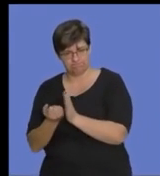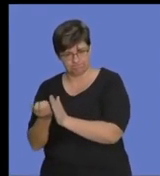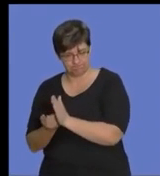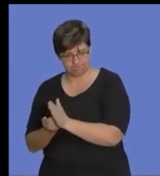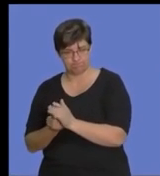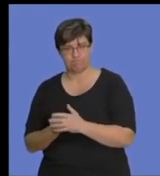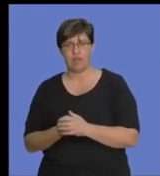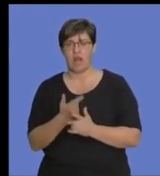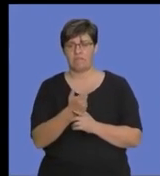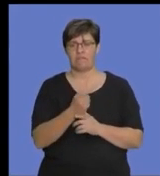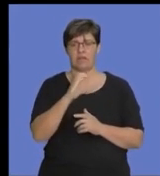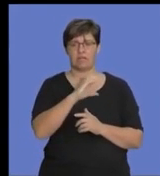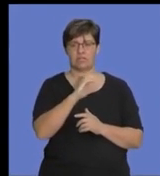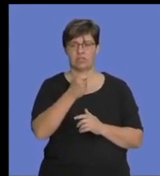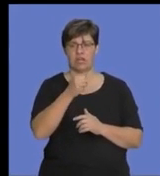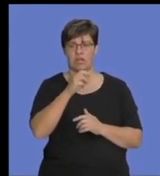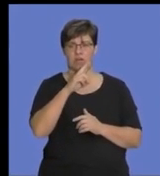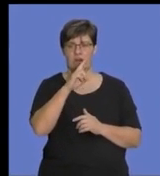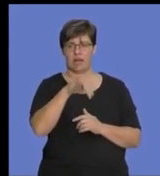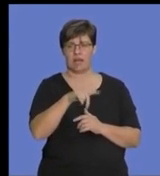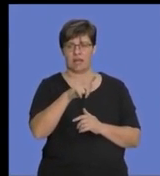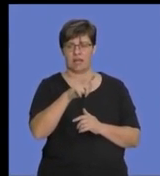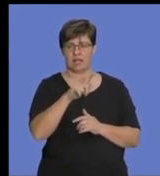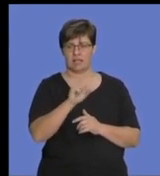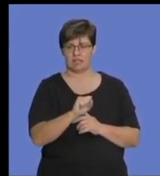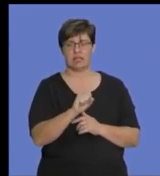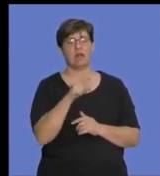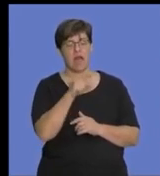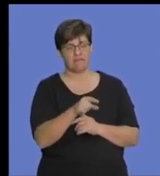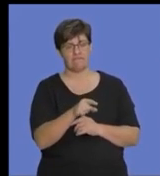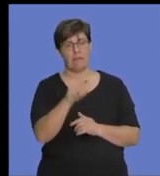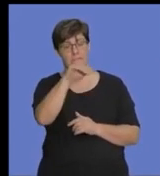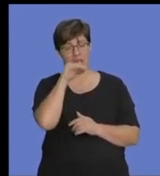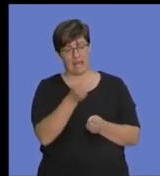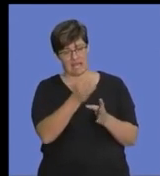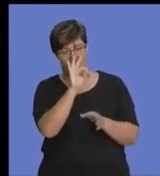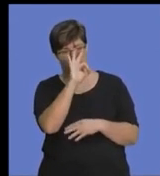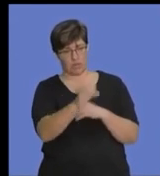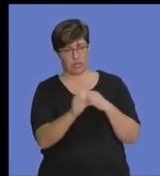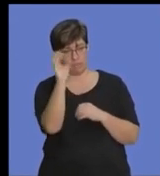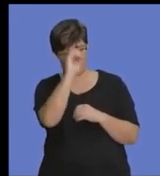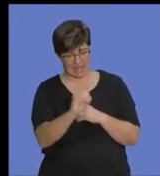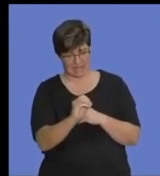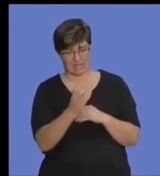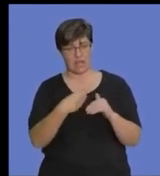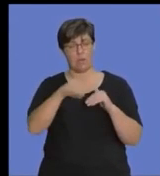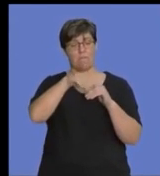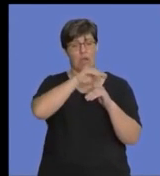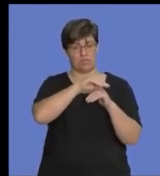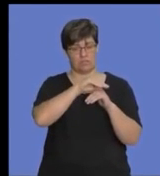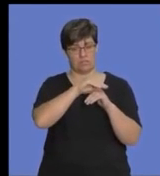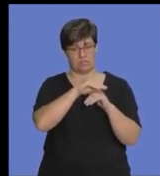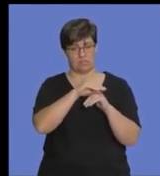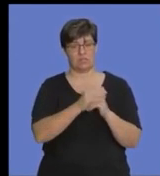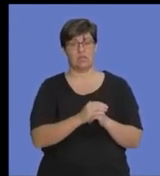So here we have Cheryl, who has a bank that offers her 3% per annum